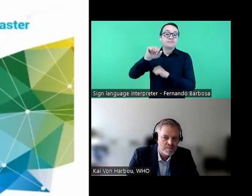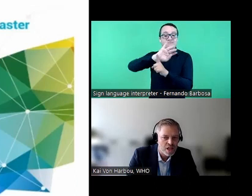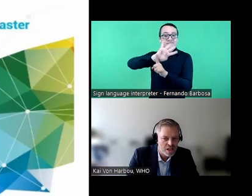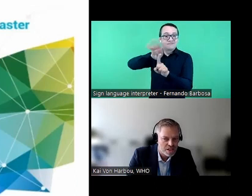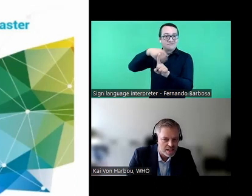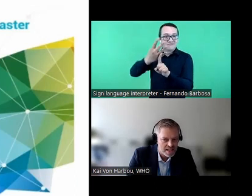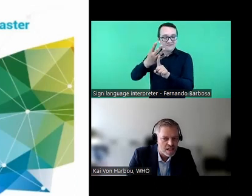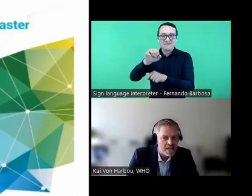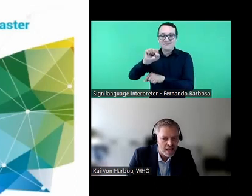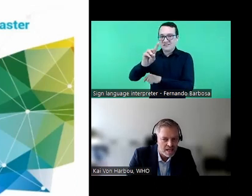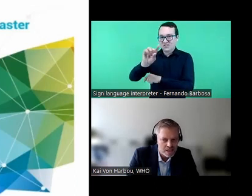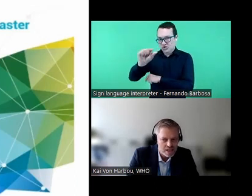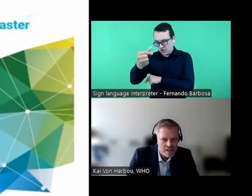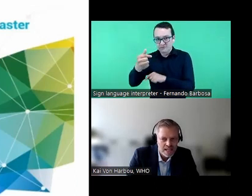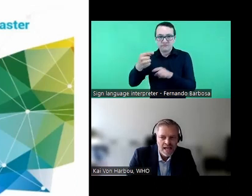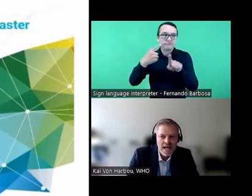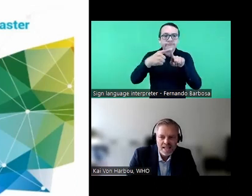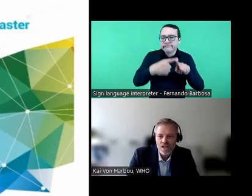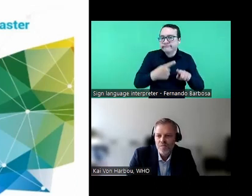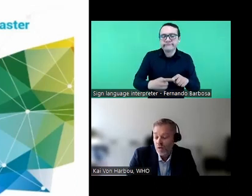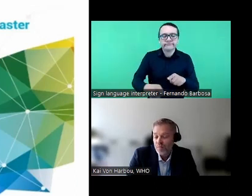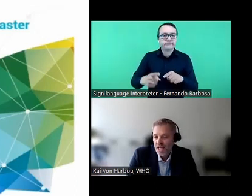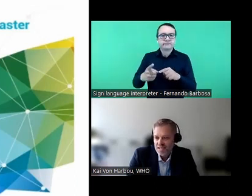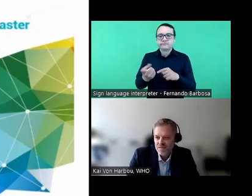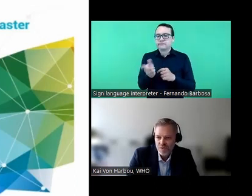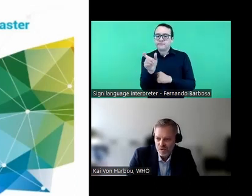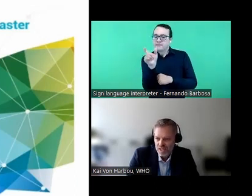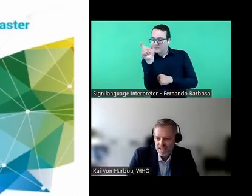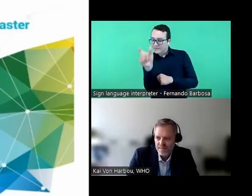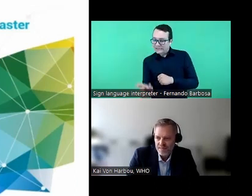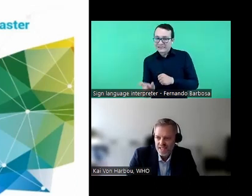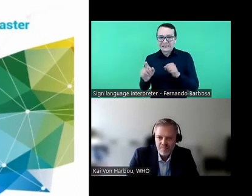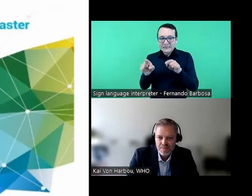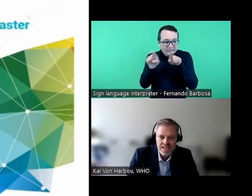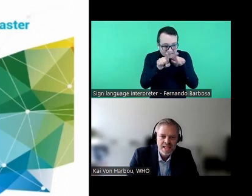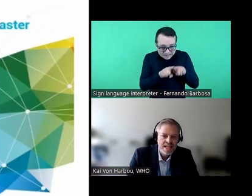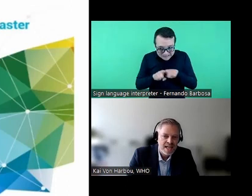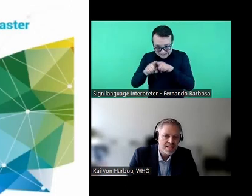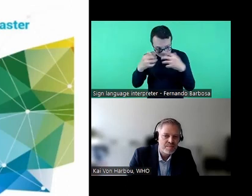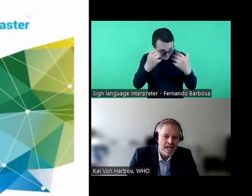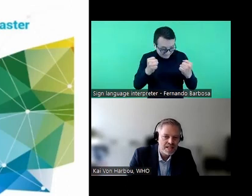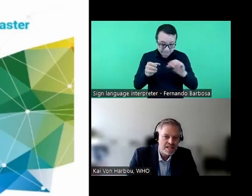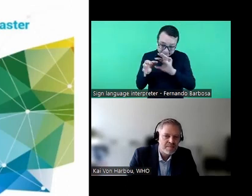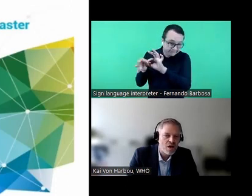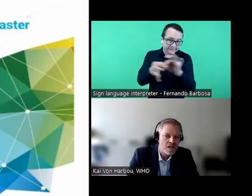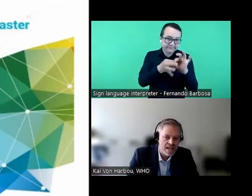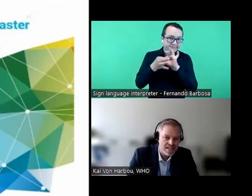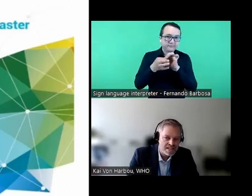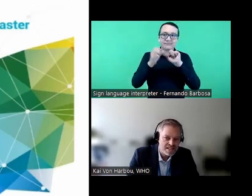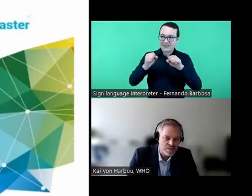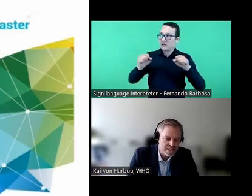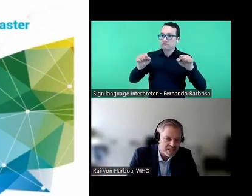common terminology and a common language and a comprehensive approach that can be adapted and applied by